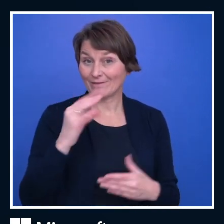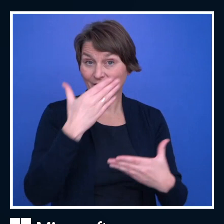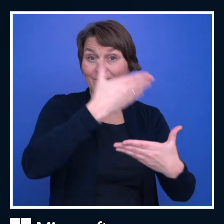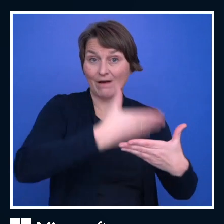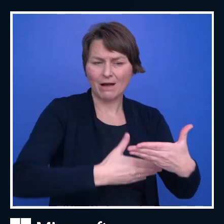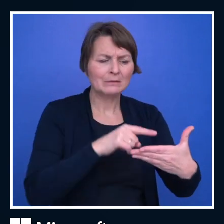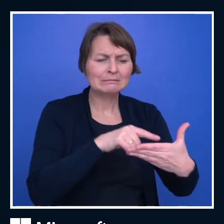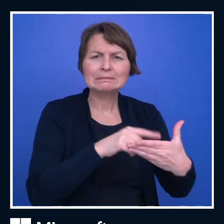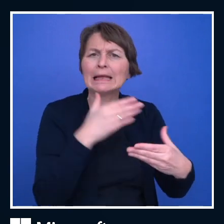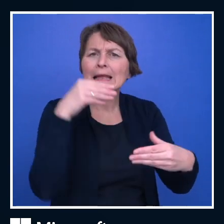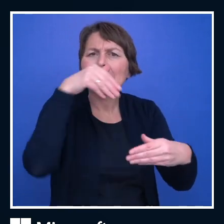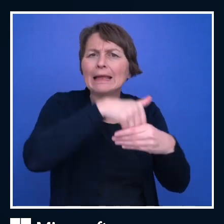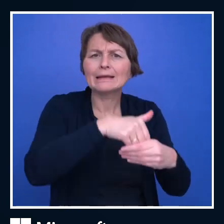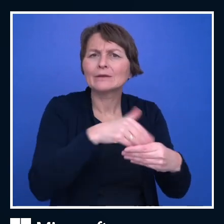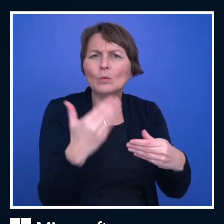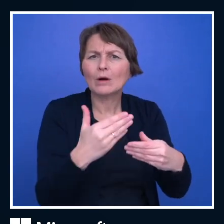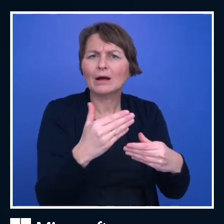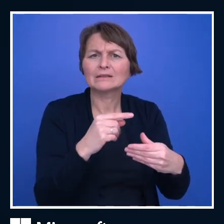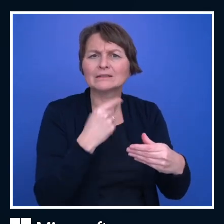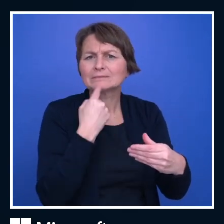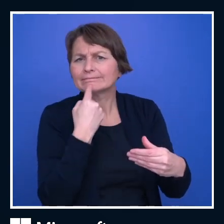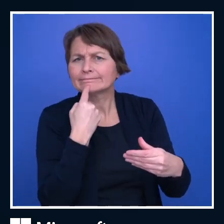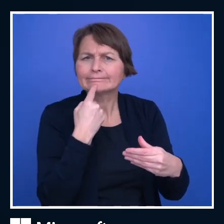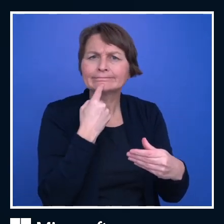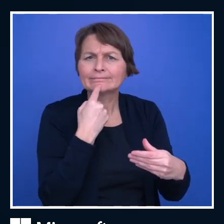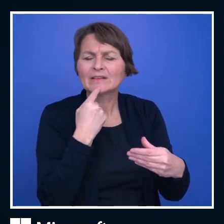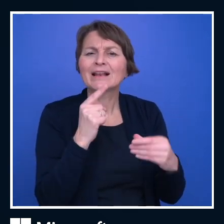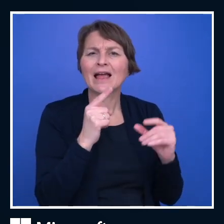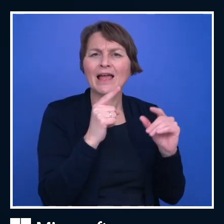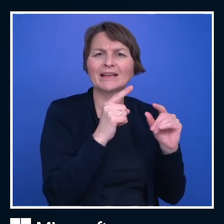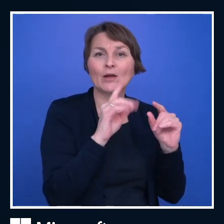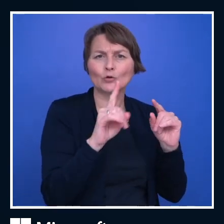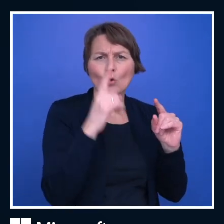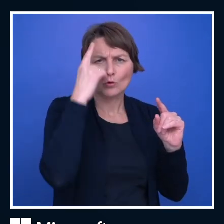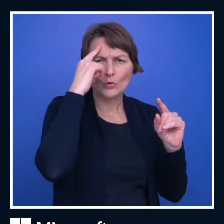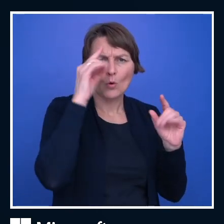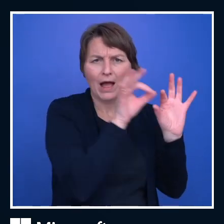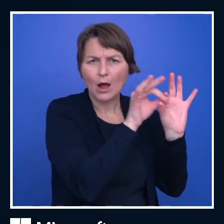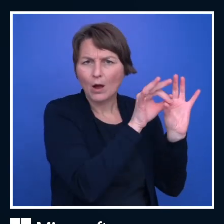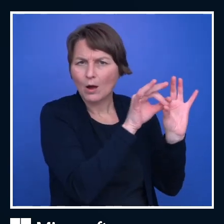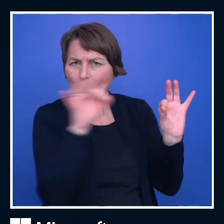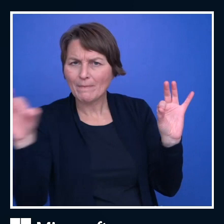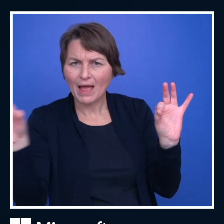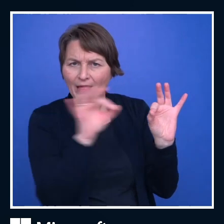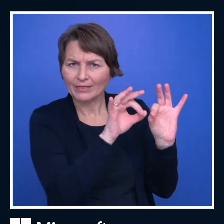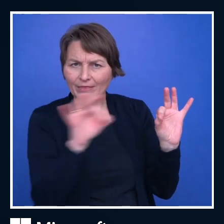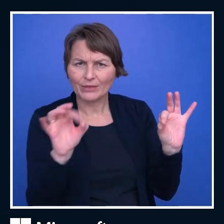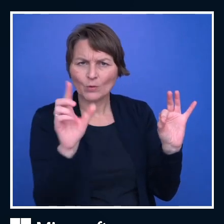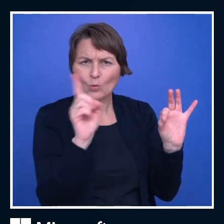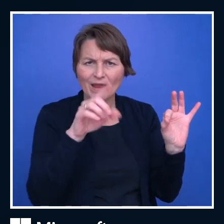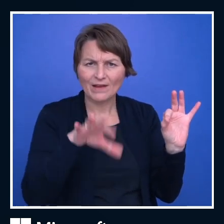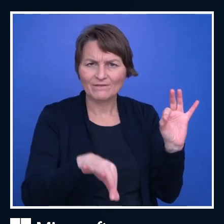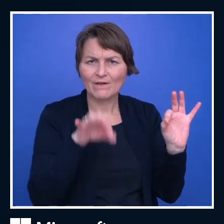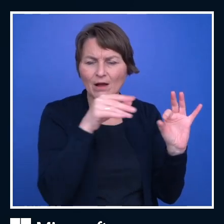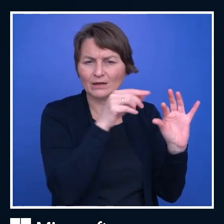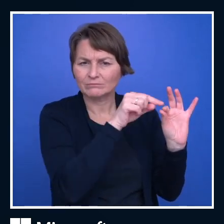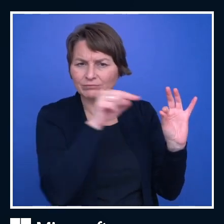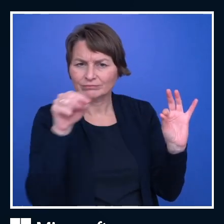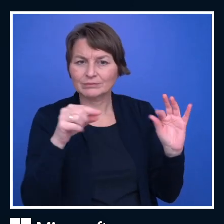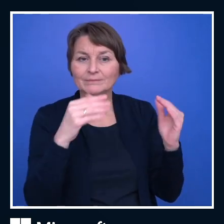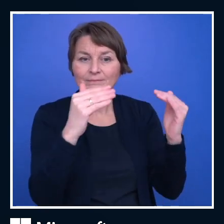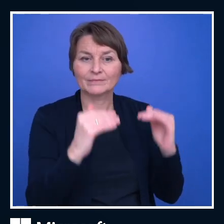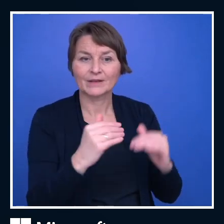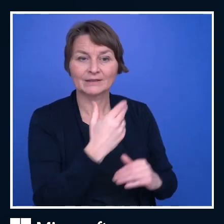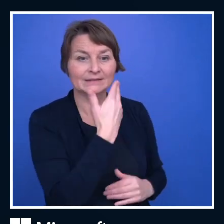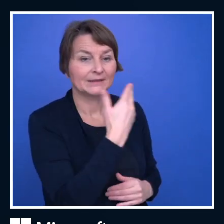what is the file path. So we need to select content and metadata. Then we have our parsing modes. This